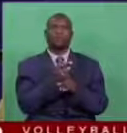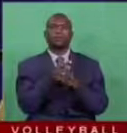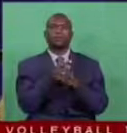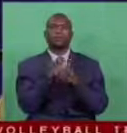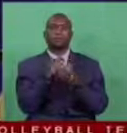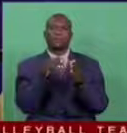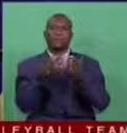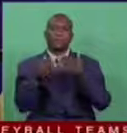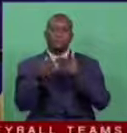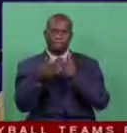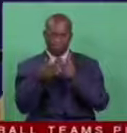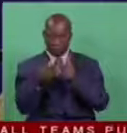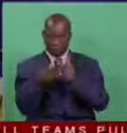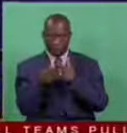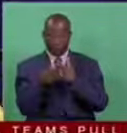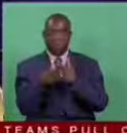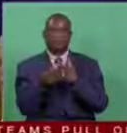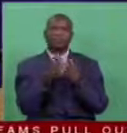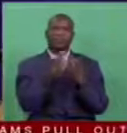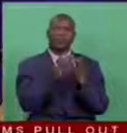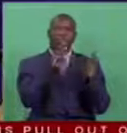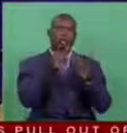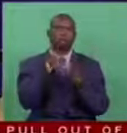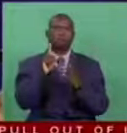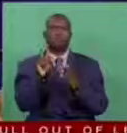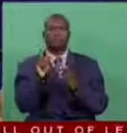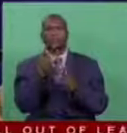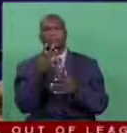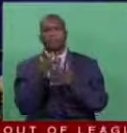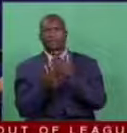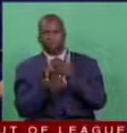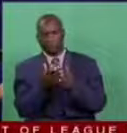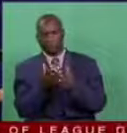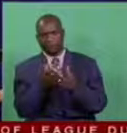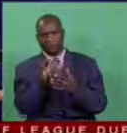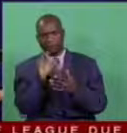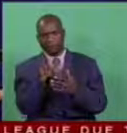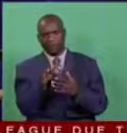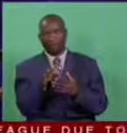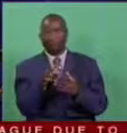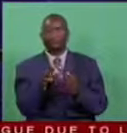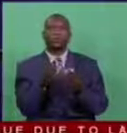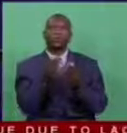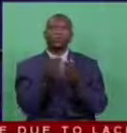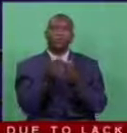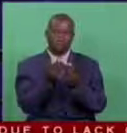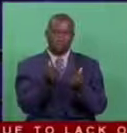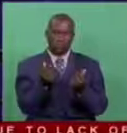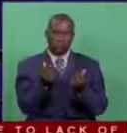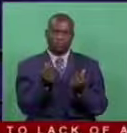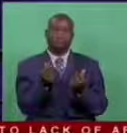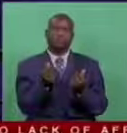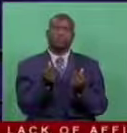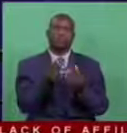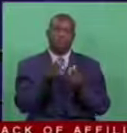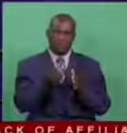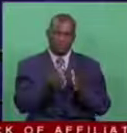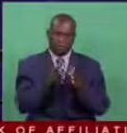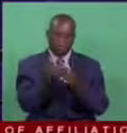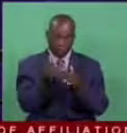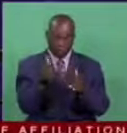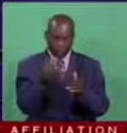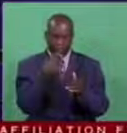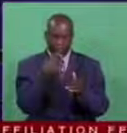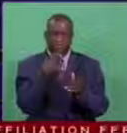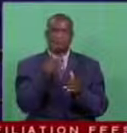prevent conflict, let's work around poverty, let's work around eliminating inequalities, because all those are breeding